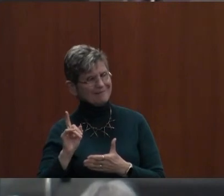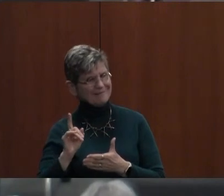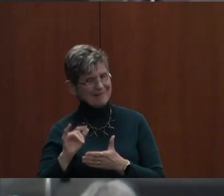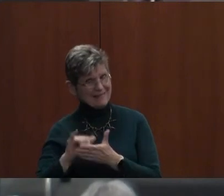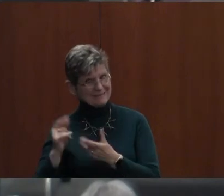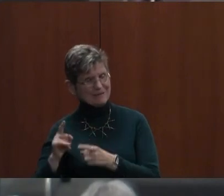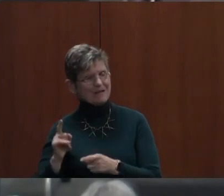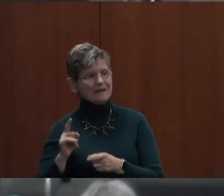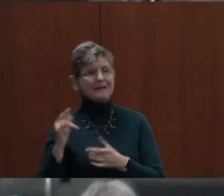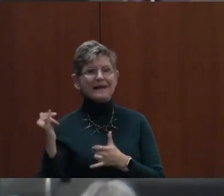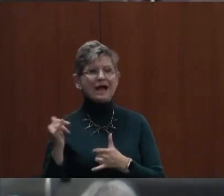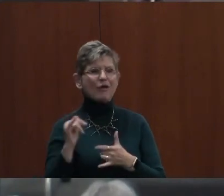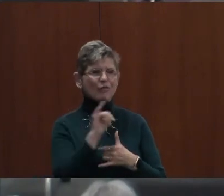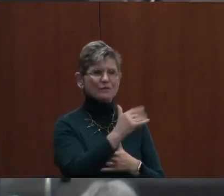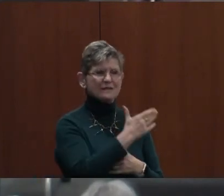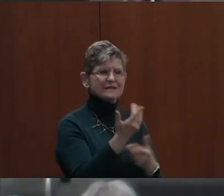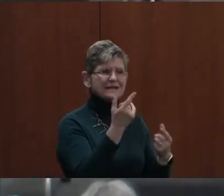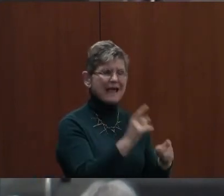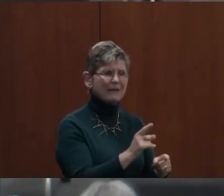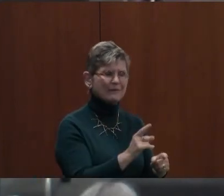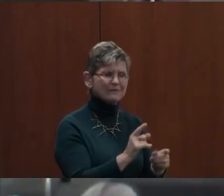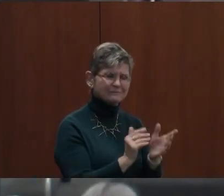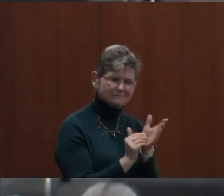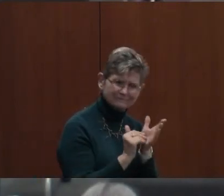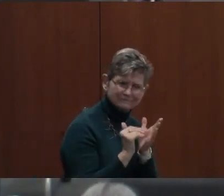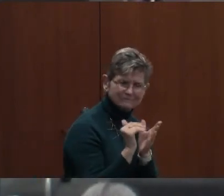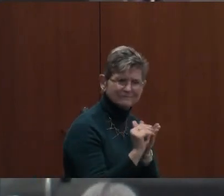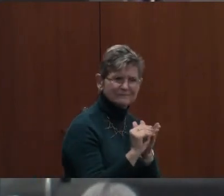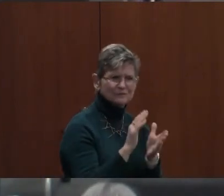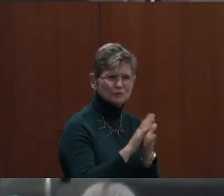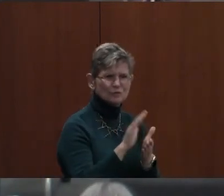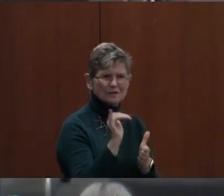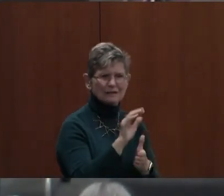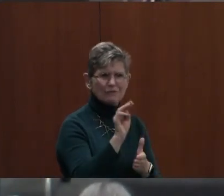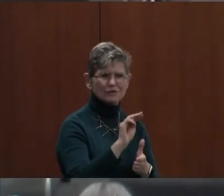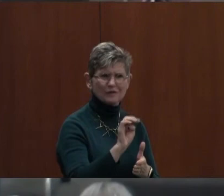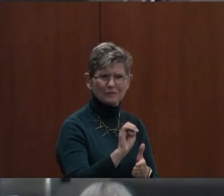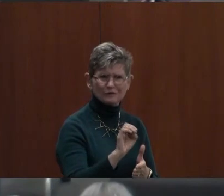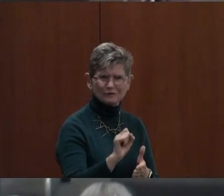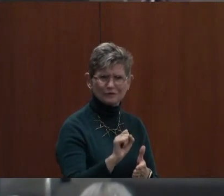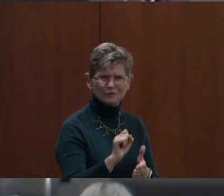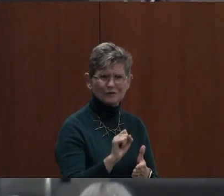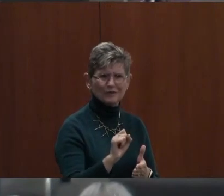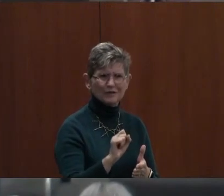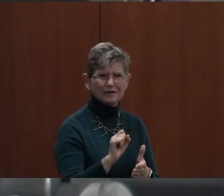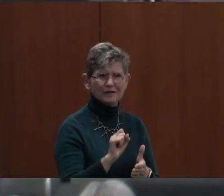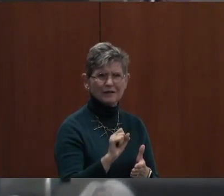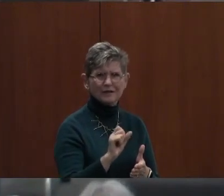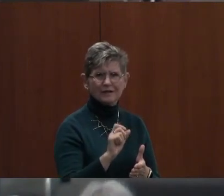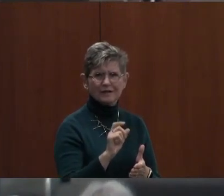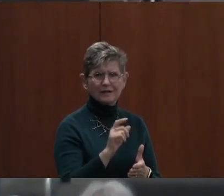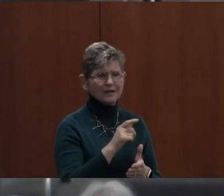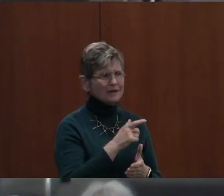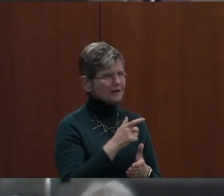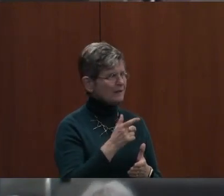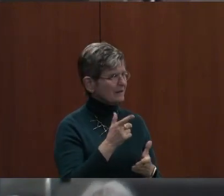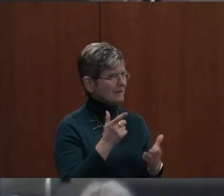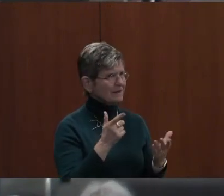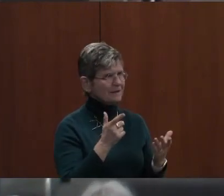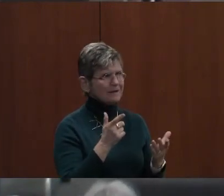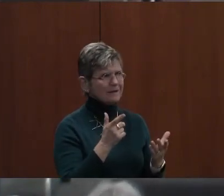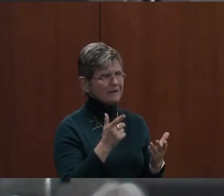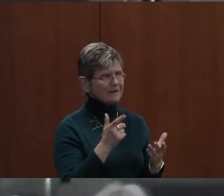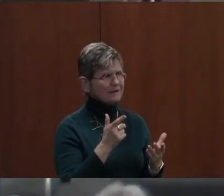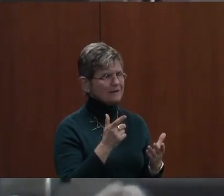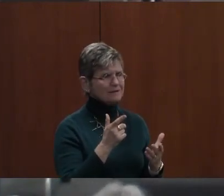like Mogginsville, and it's happening with greater frequency and it's happening with greater severity. She told me she had to file multiple